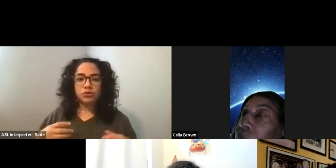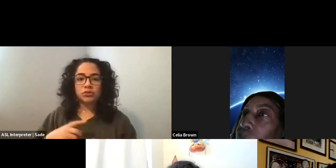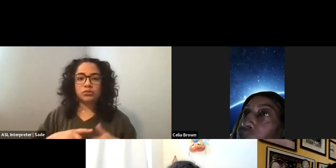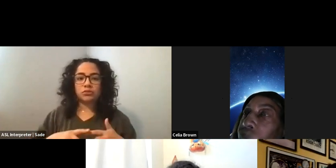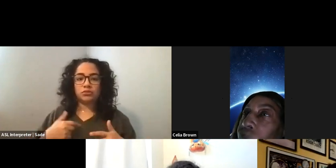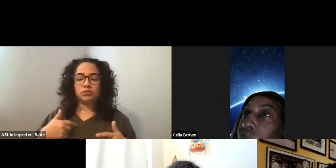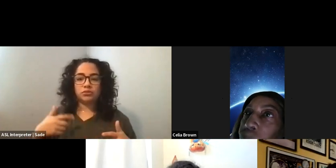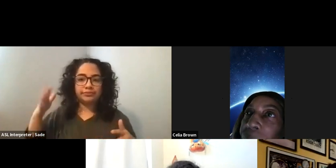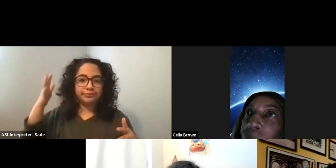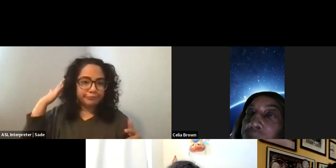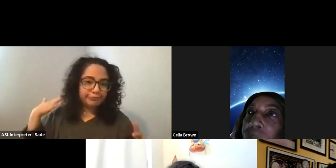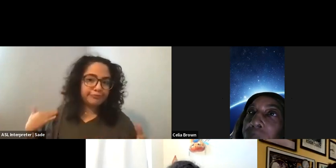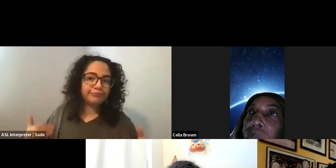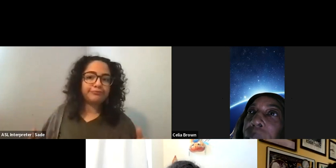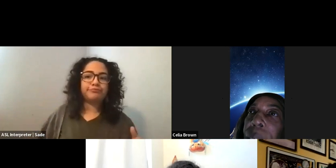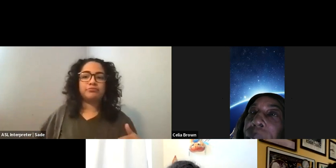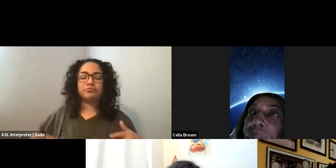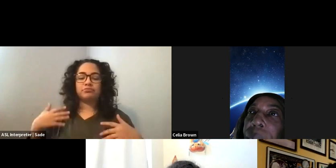is long and it's brown.